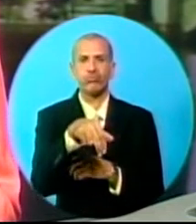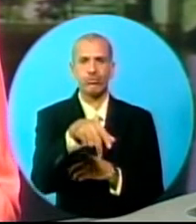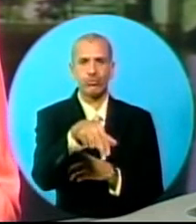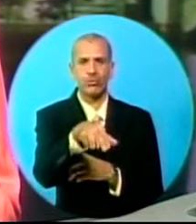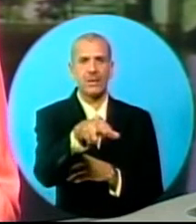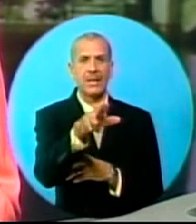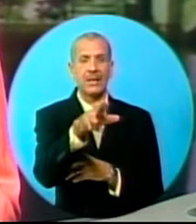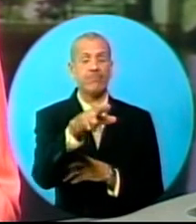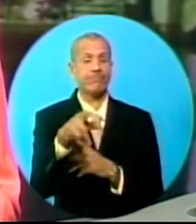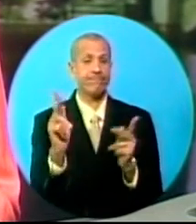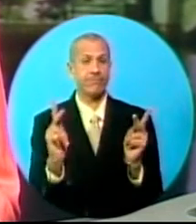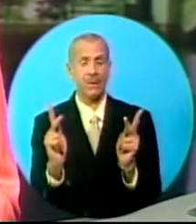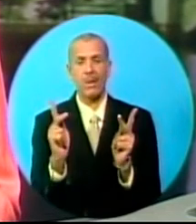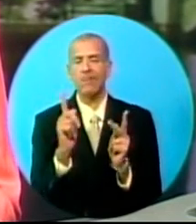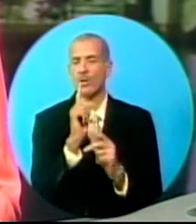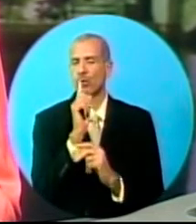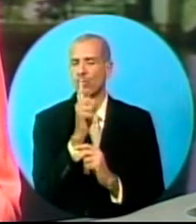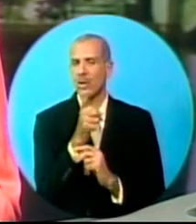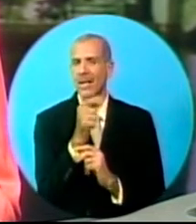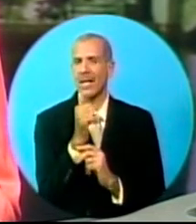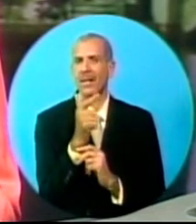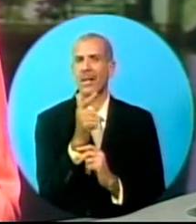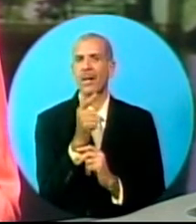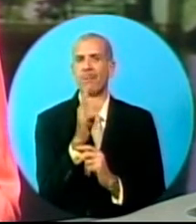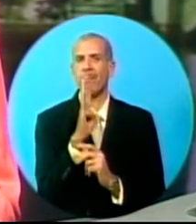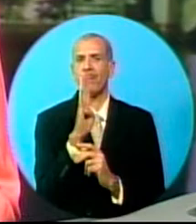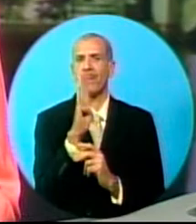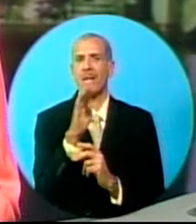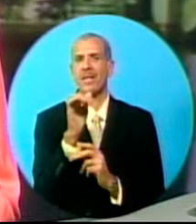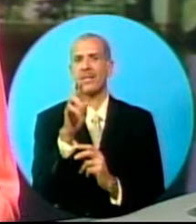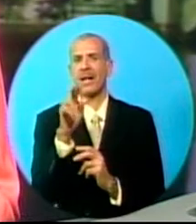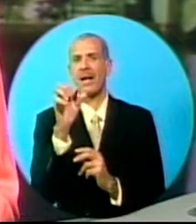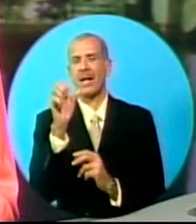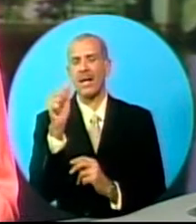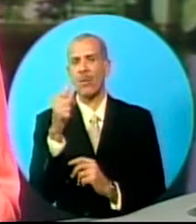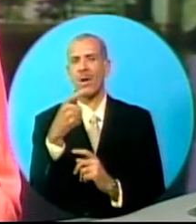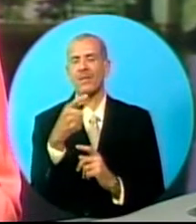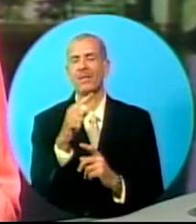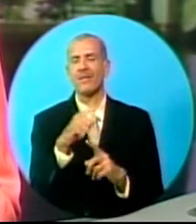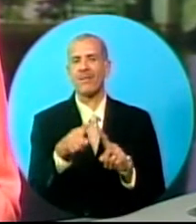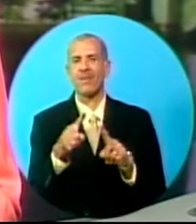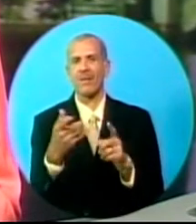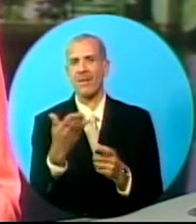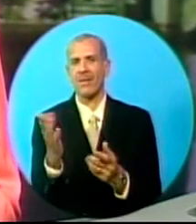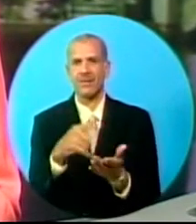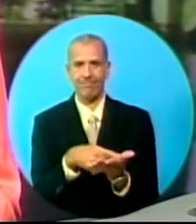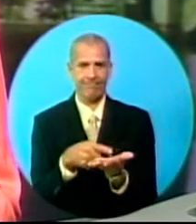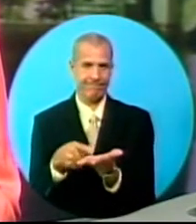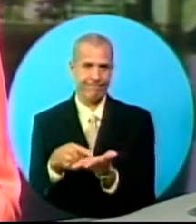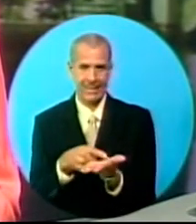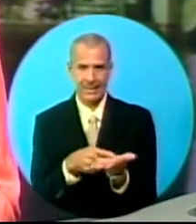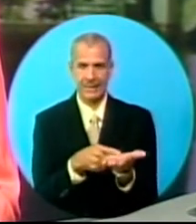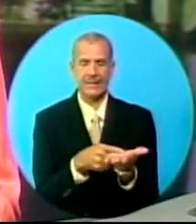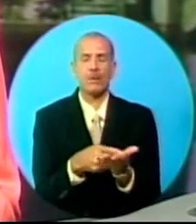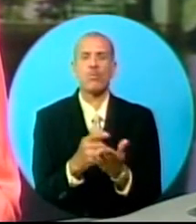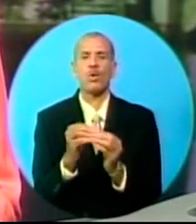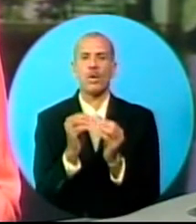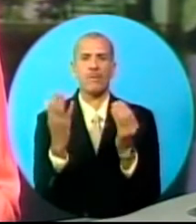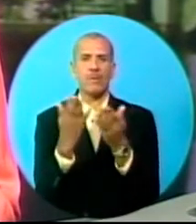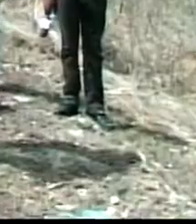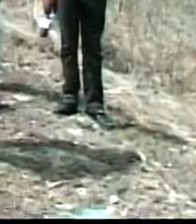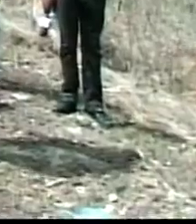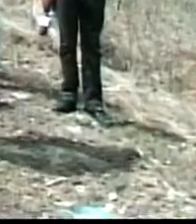And to ensure their safety, the BRSA wants a number of issues addressed. We hear more in this report from Kish Marcin-Gist.